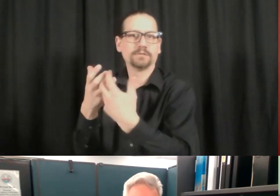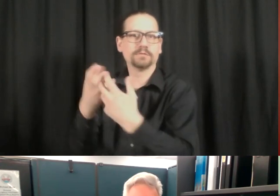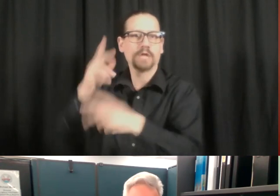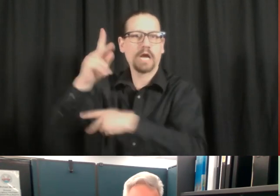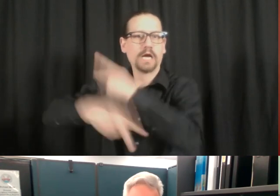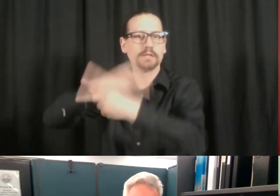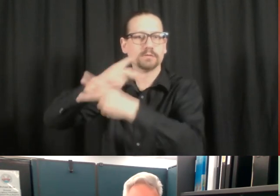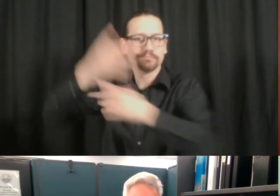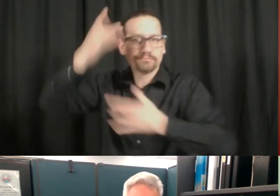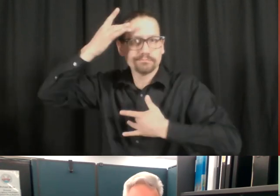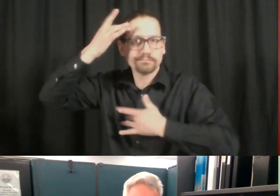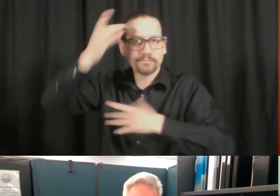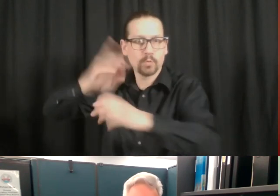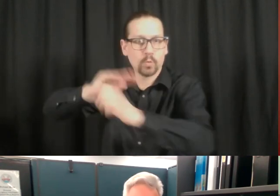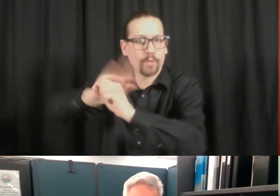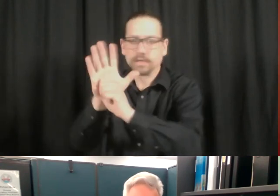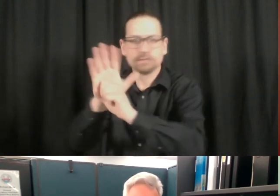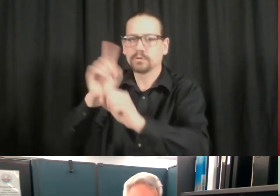Thank you.